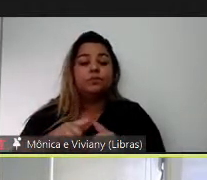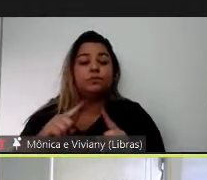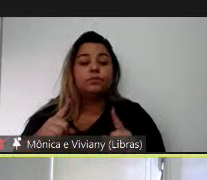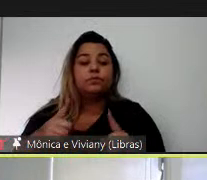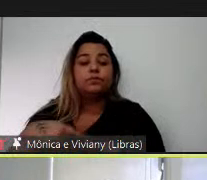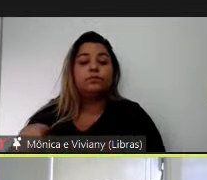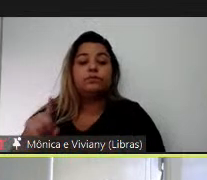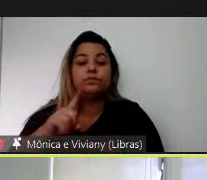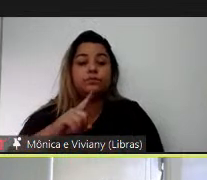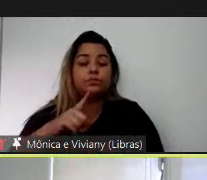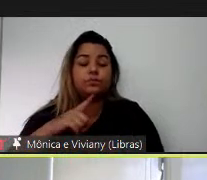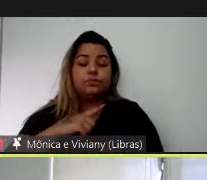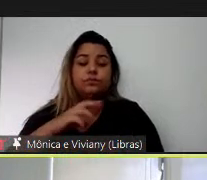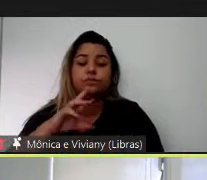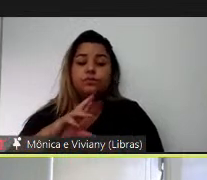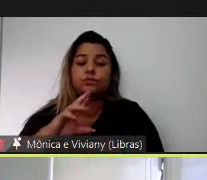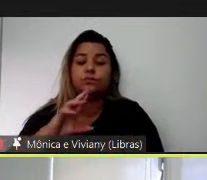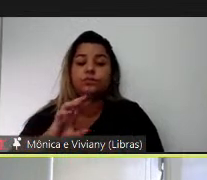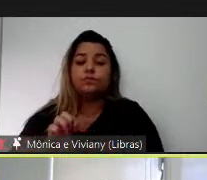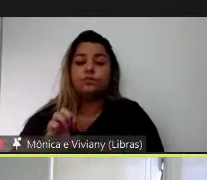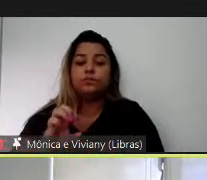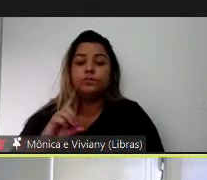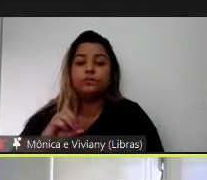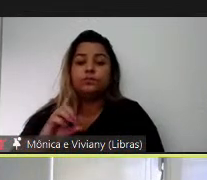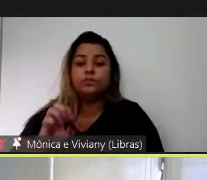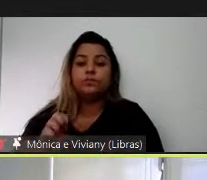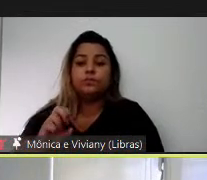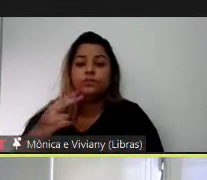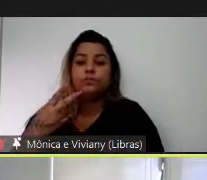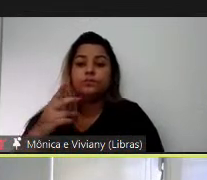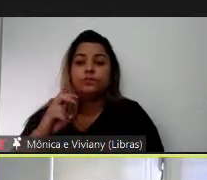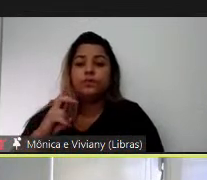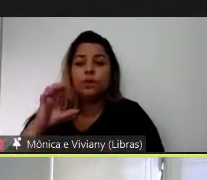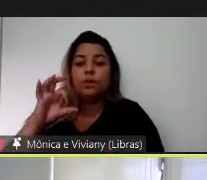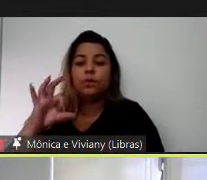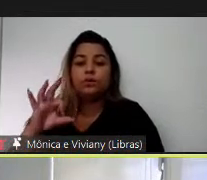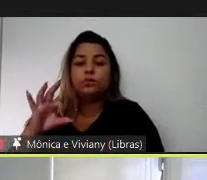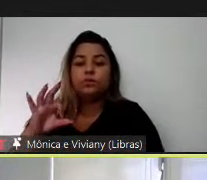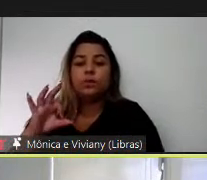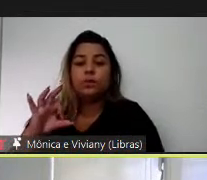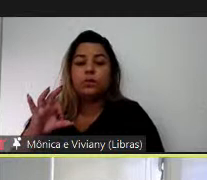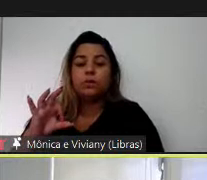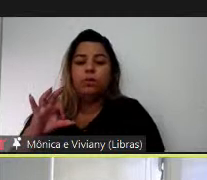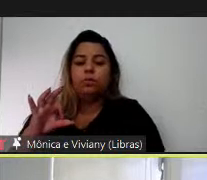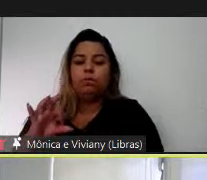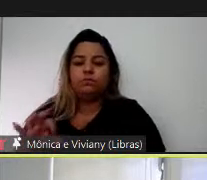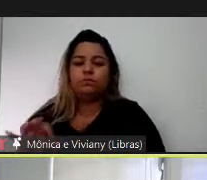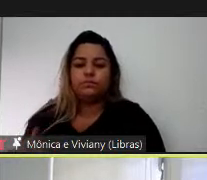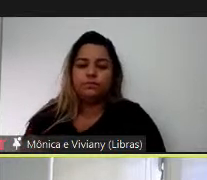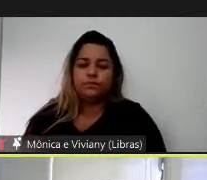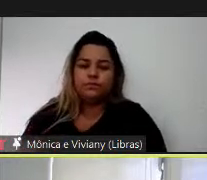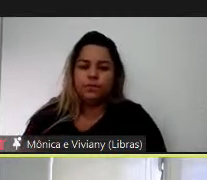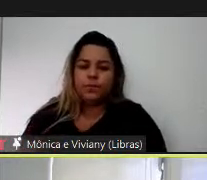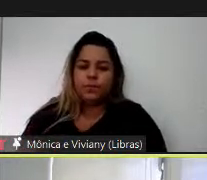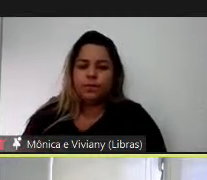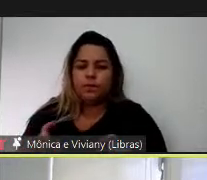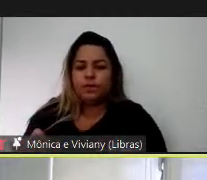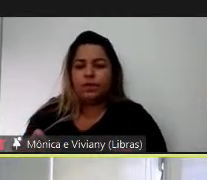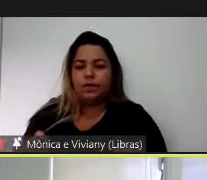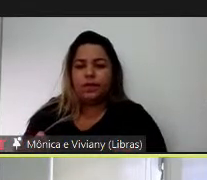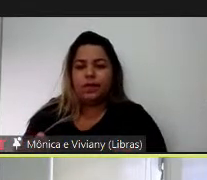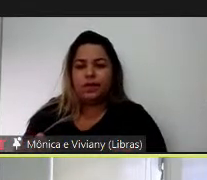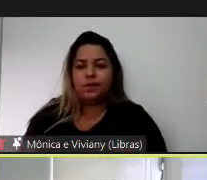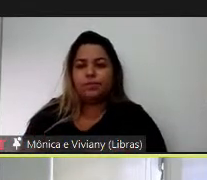But we have in the network 10,000, more than 10,000 dietitians in primary attention, which